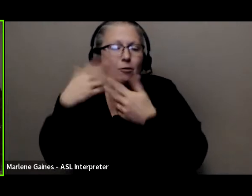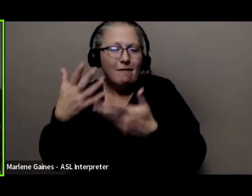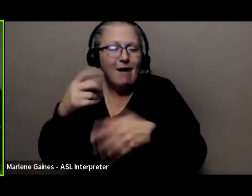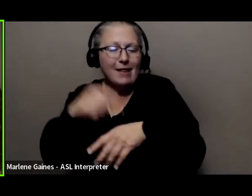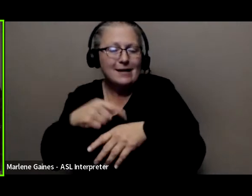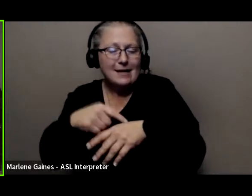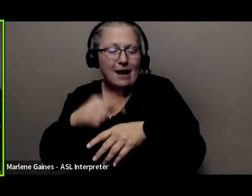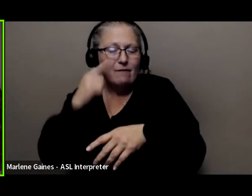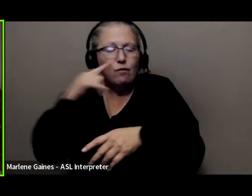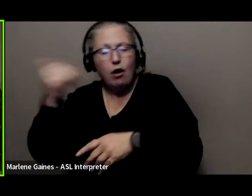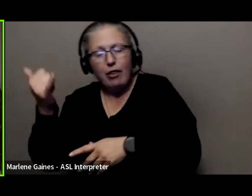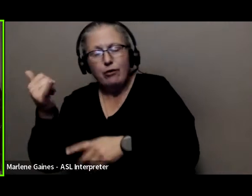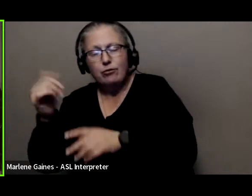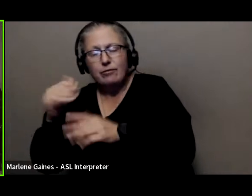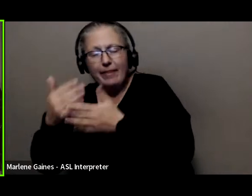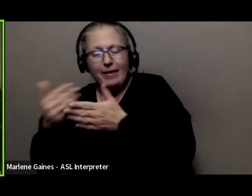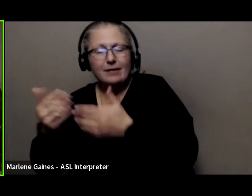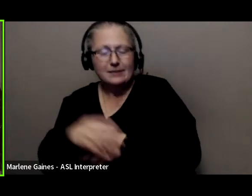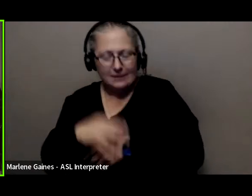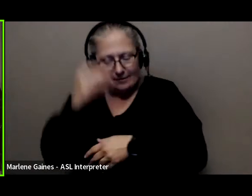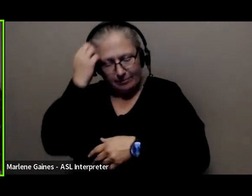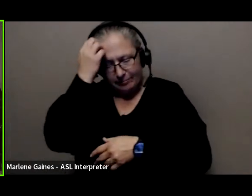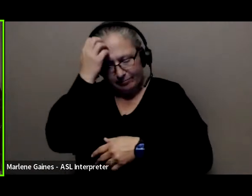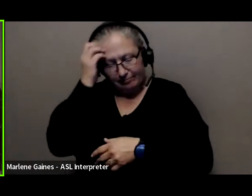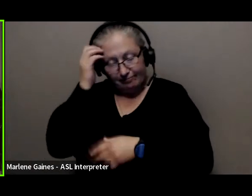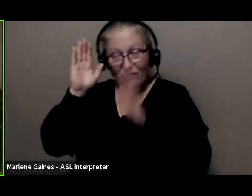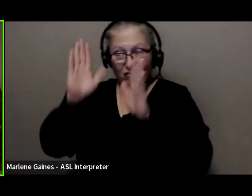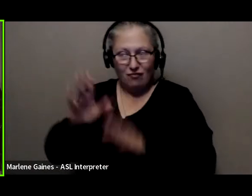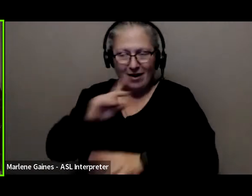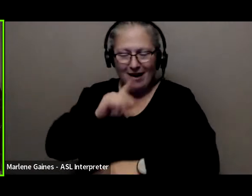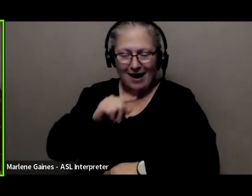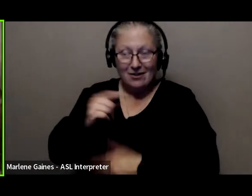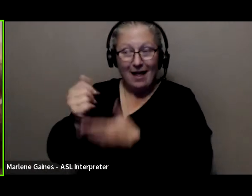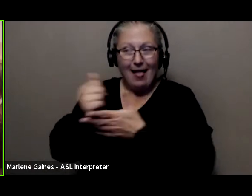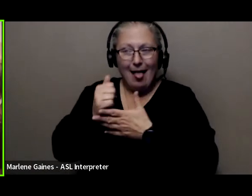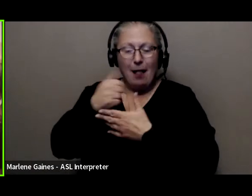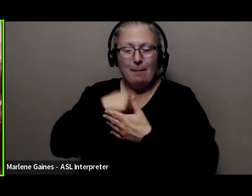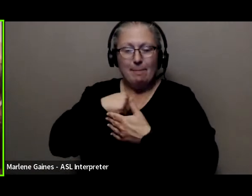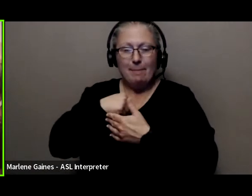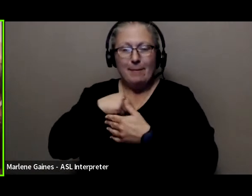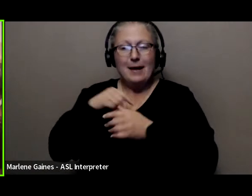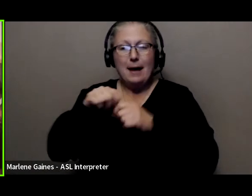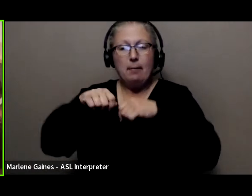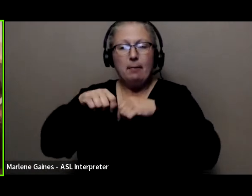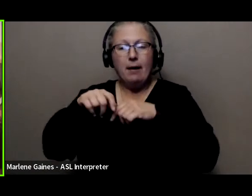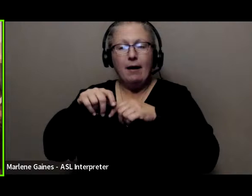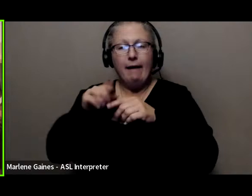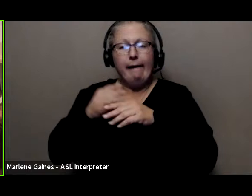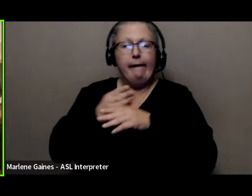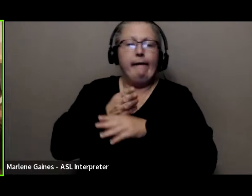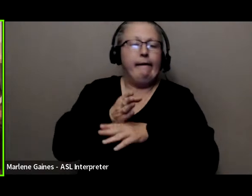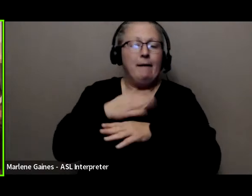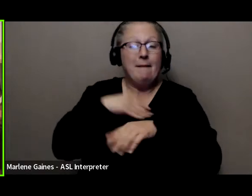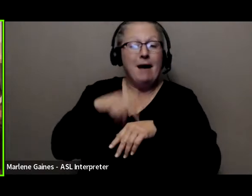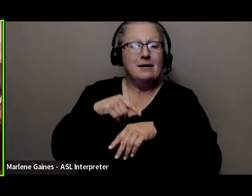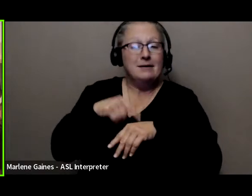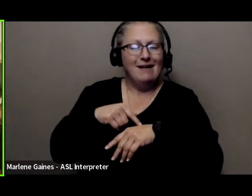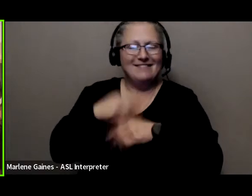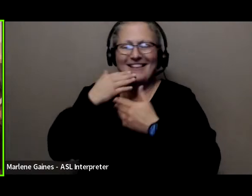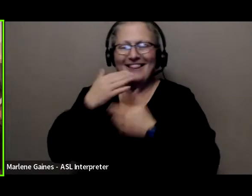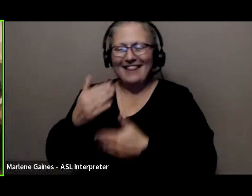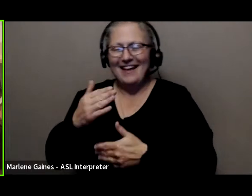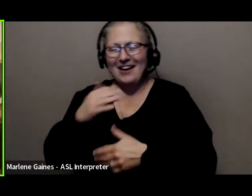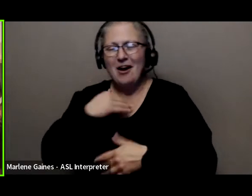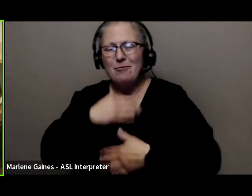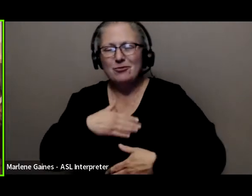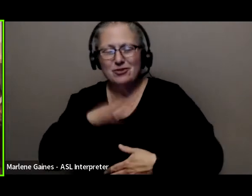others. No. Great answer. Help me bend my time, maybe. Thank you. I appreciated